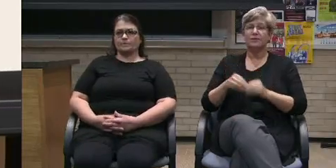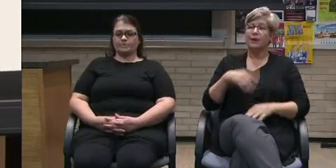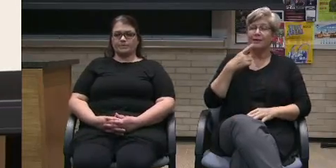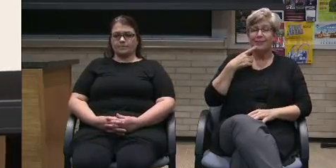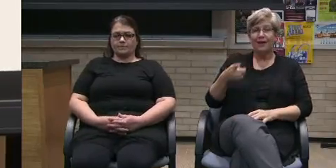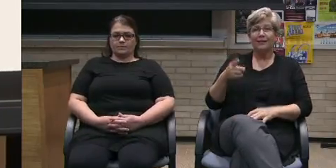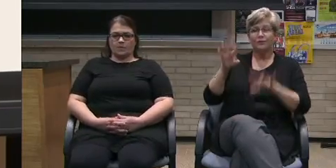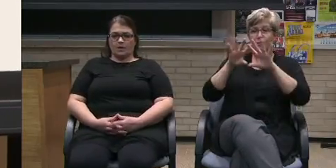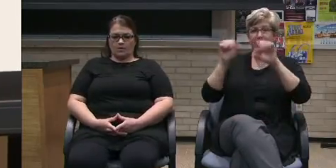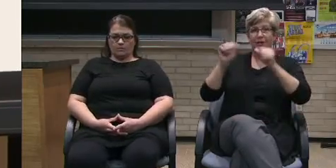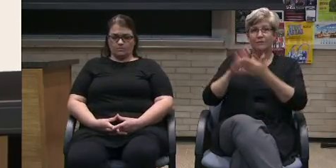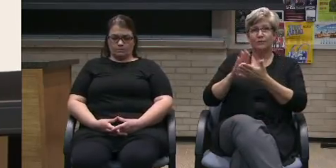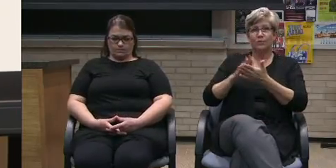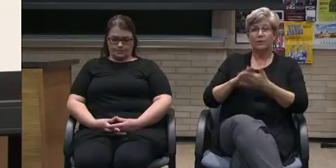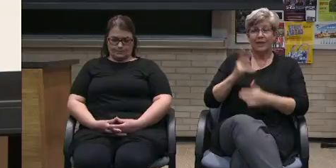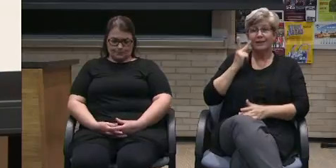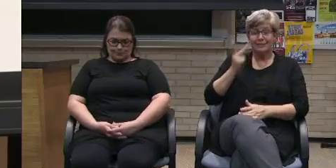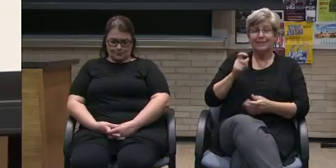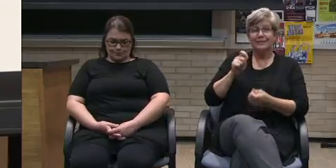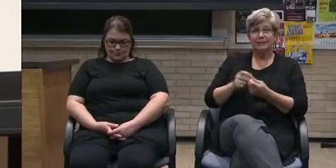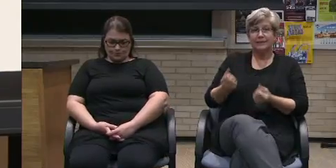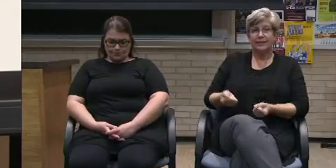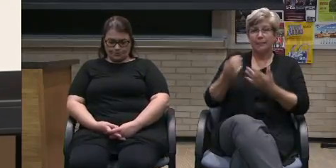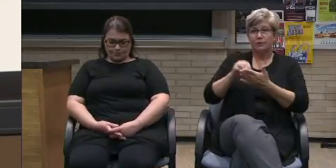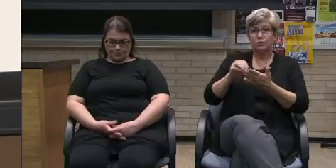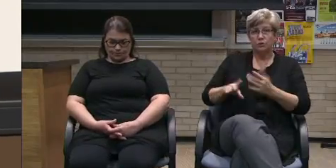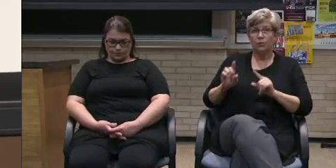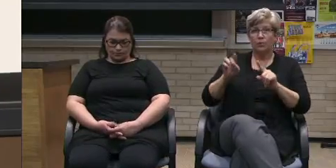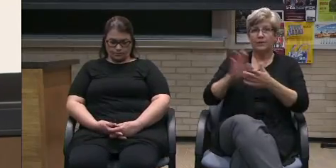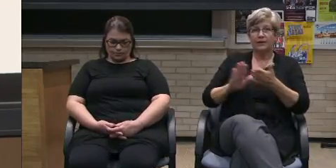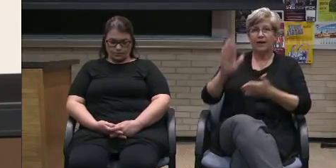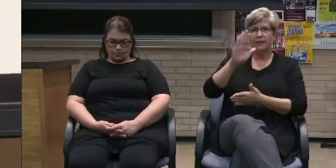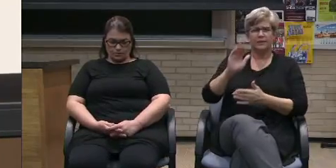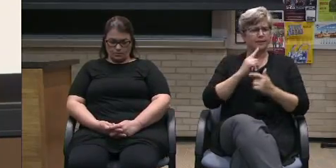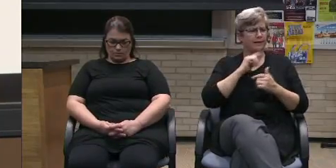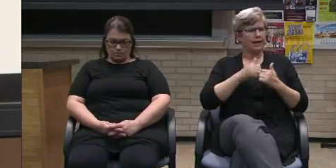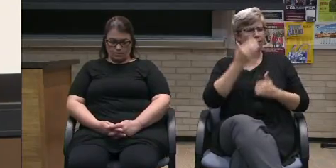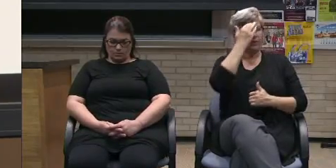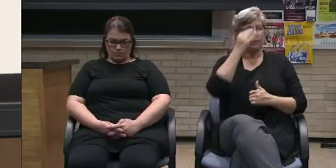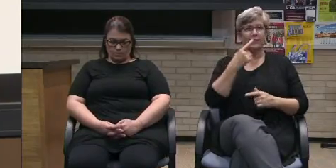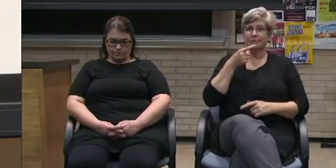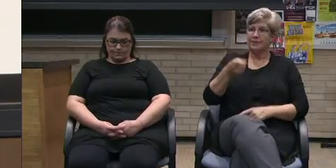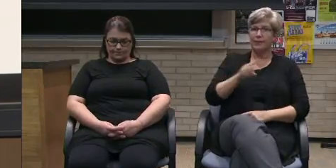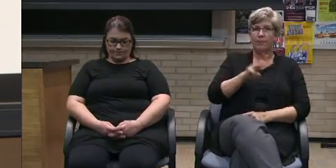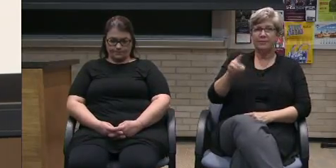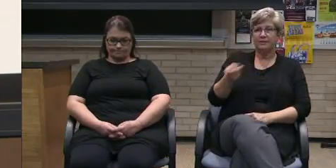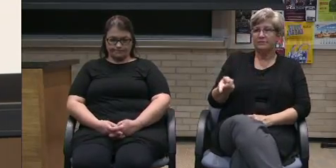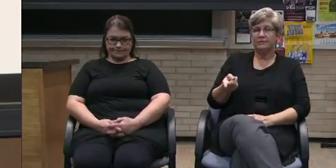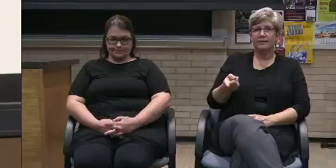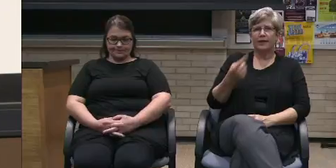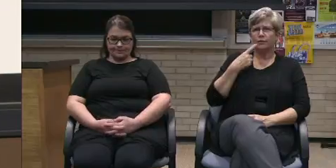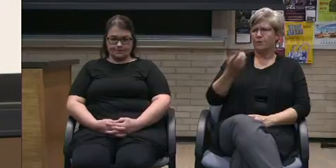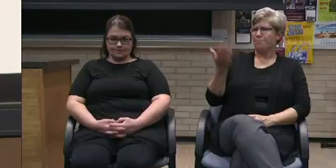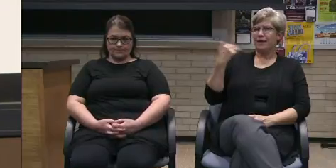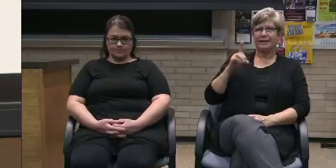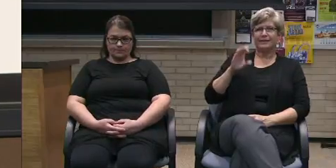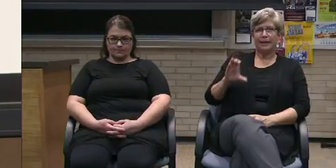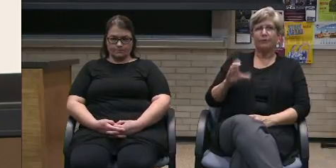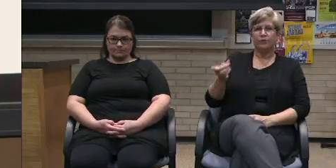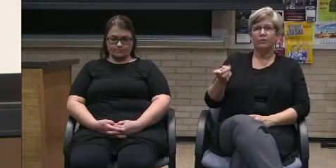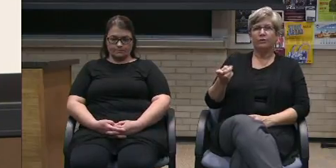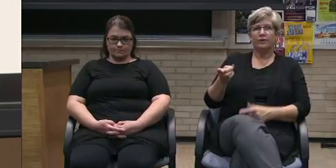of your students are going. In fact, that's right. 40%, it's right there on the website. And this was like last December, like, you have a few months